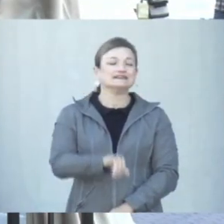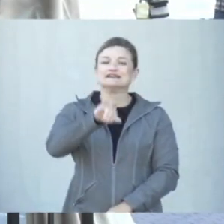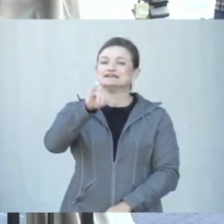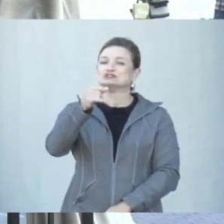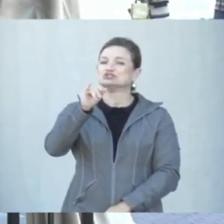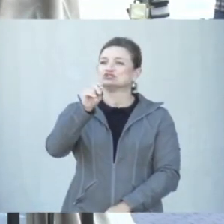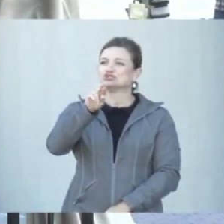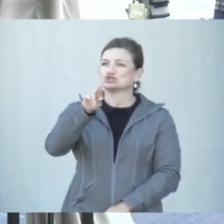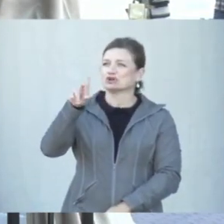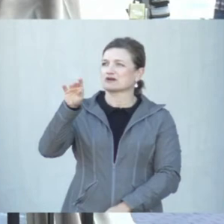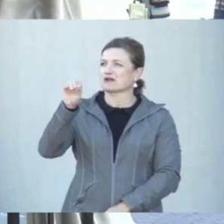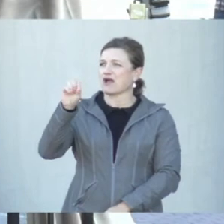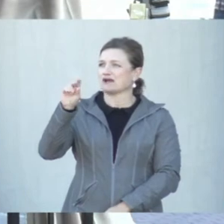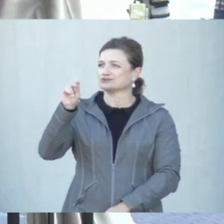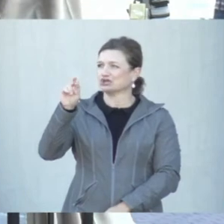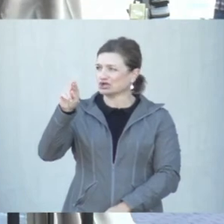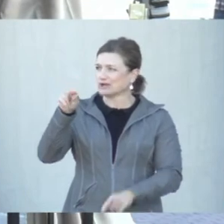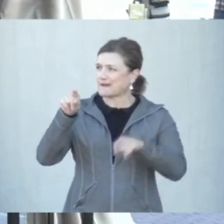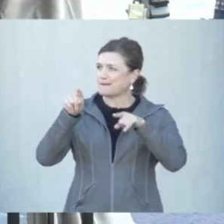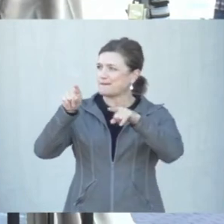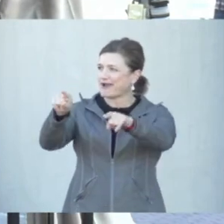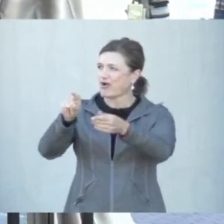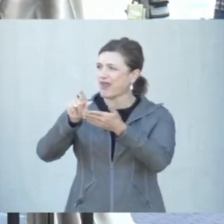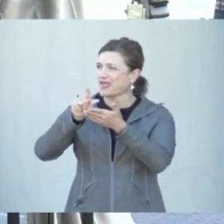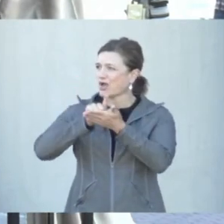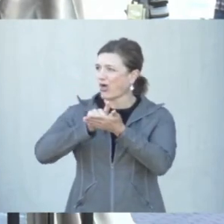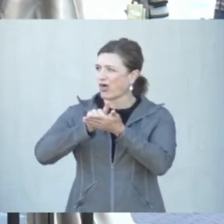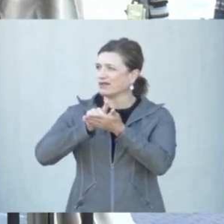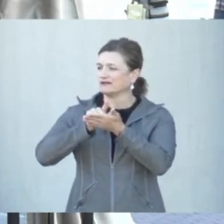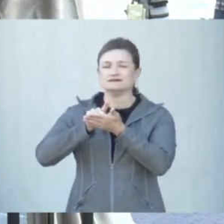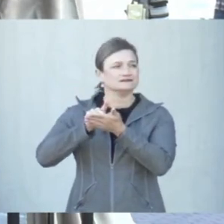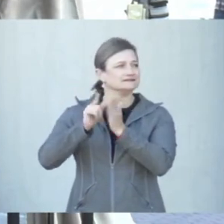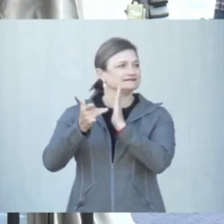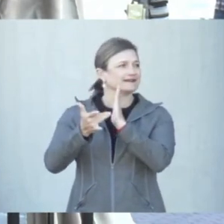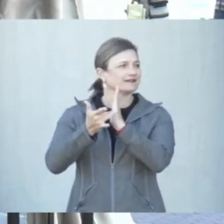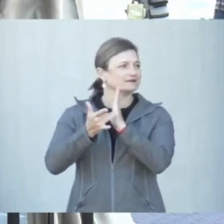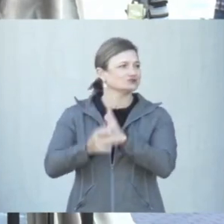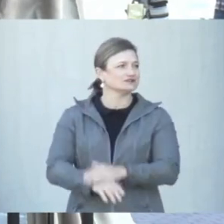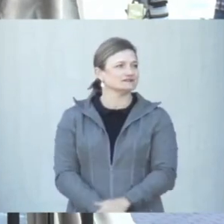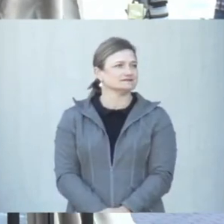Ginger Cosner, Paralegal Technology.